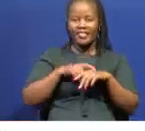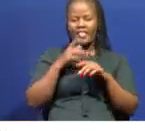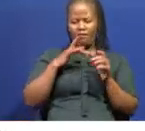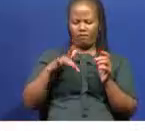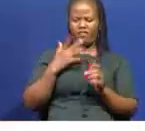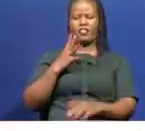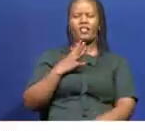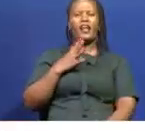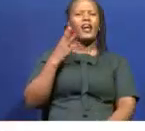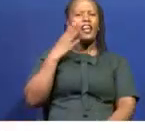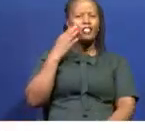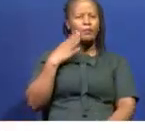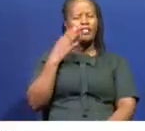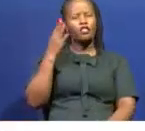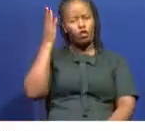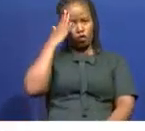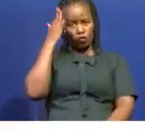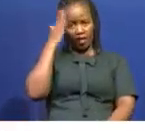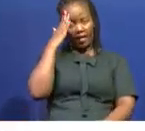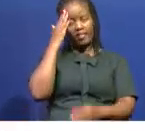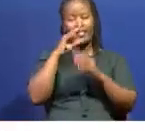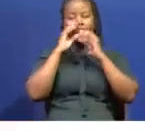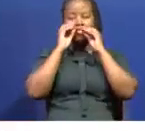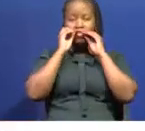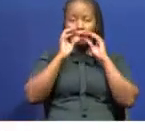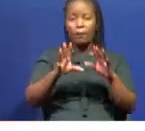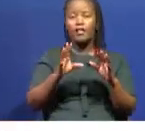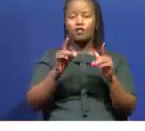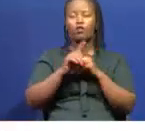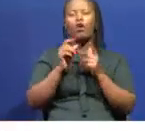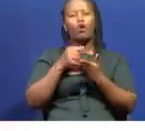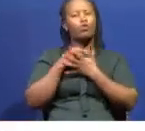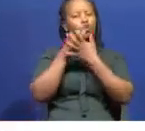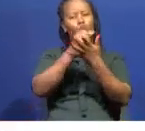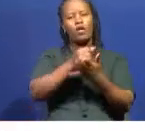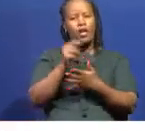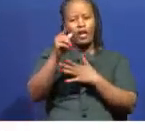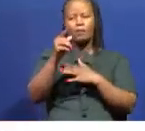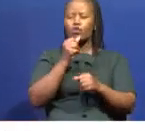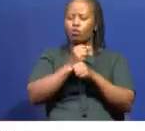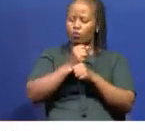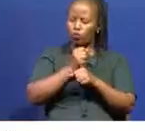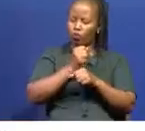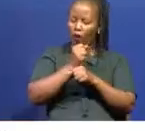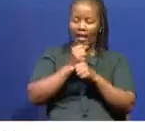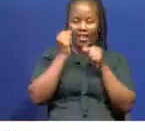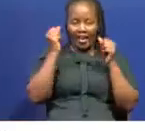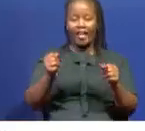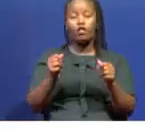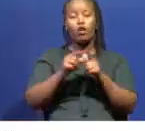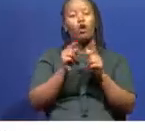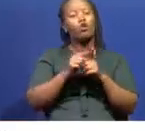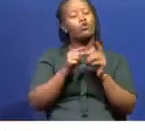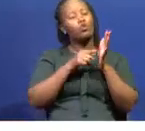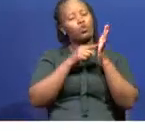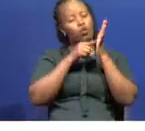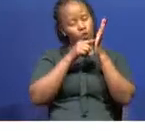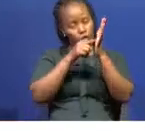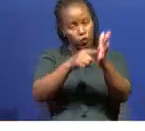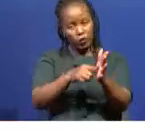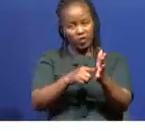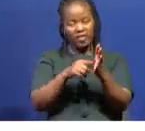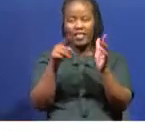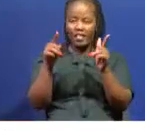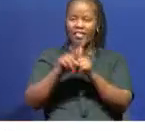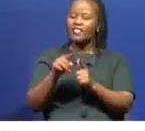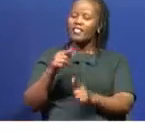that, you realize how a blessing it is, and it makes you to push to want to do it and to prove that, like, we